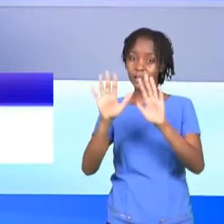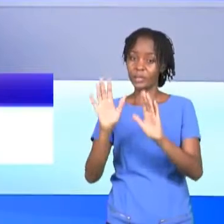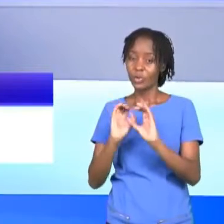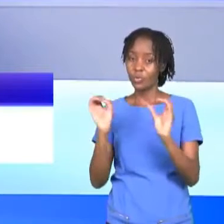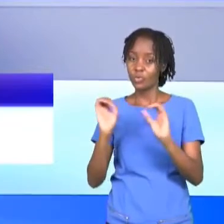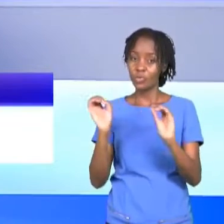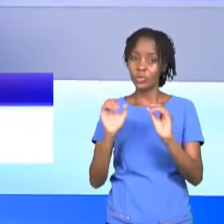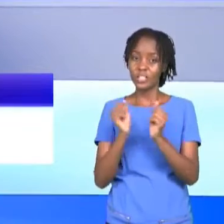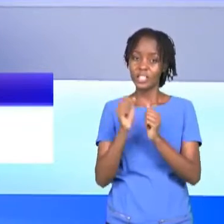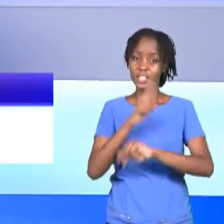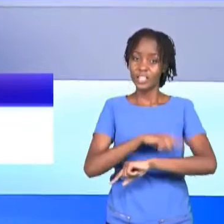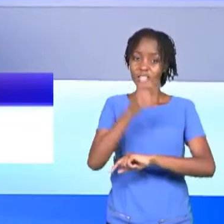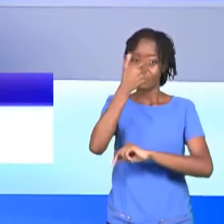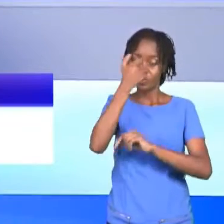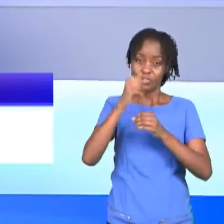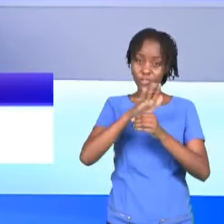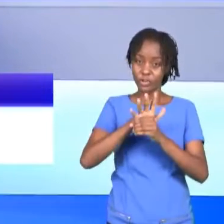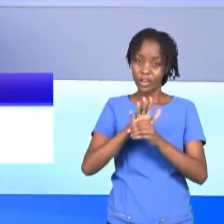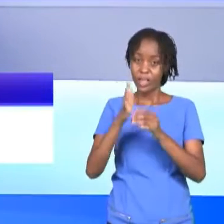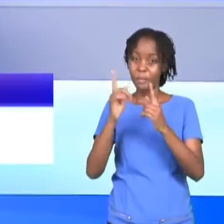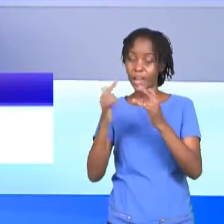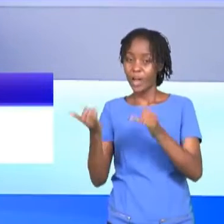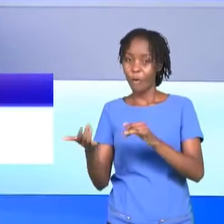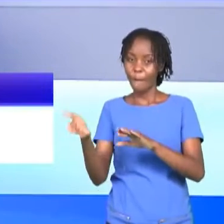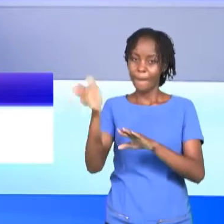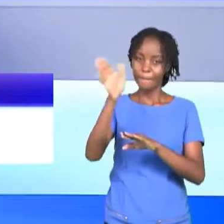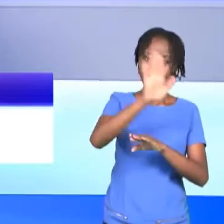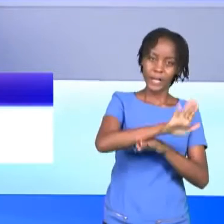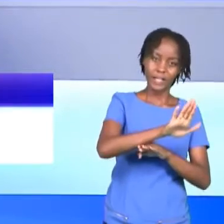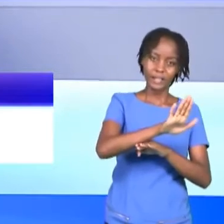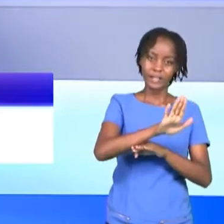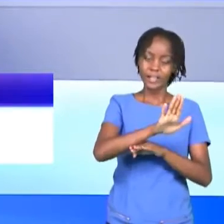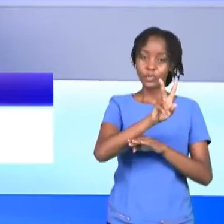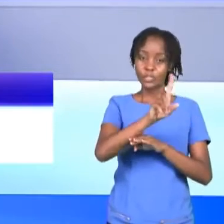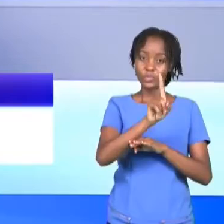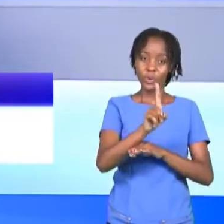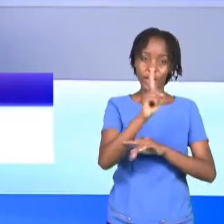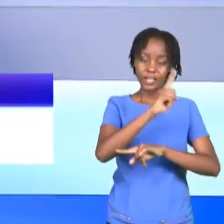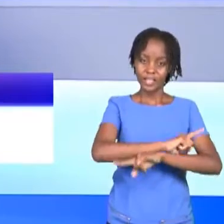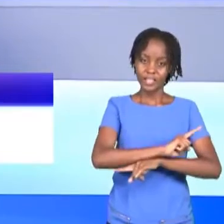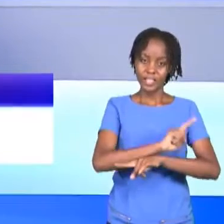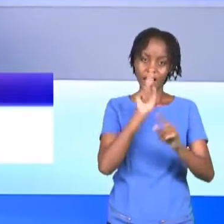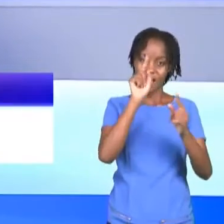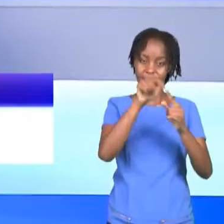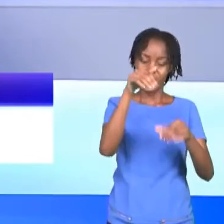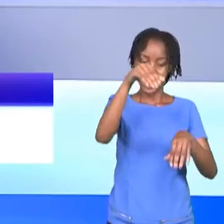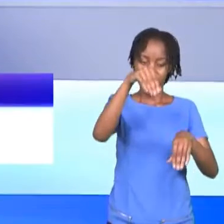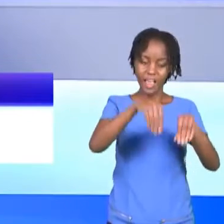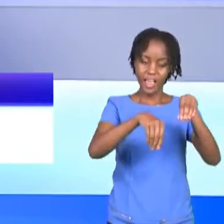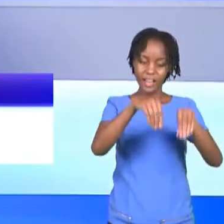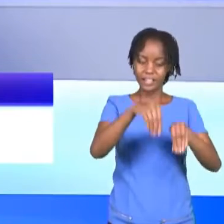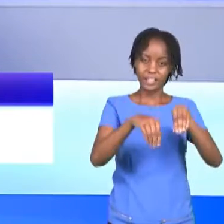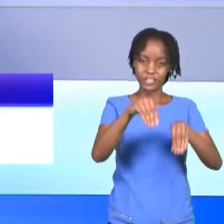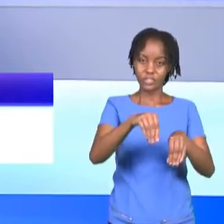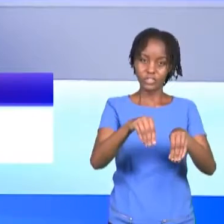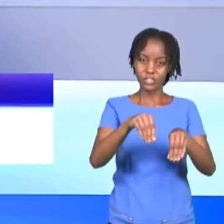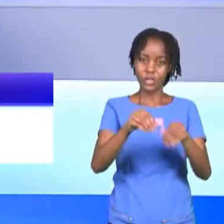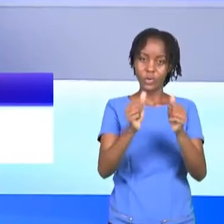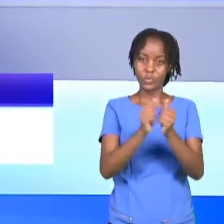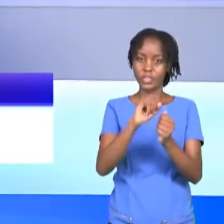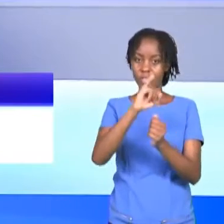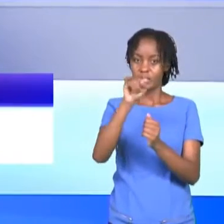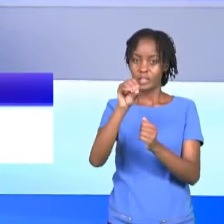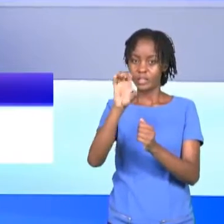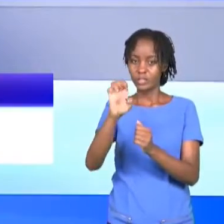Florida, vowing that he is in great shape with 21 days to go until he faces Joe Biden in the election. Vicky Mugambi